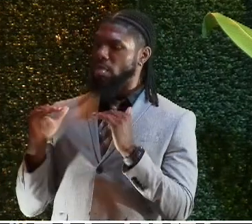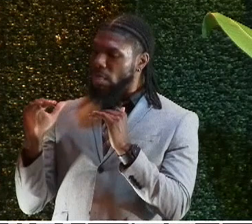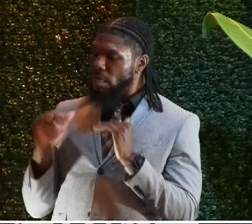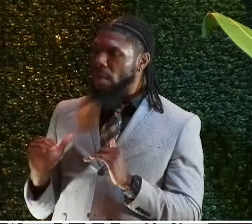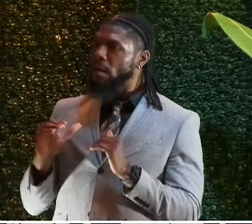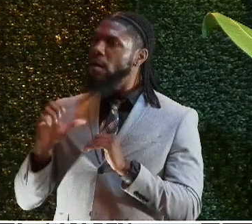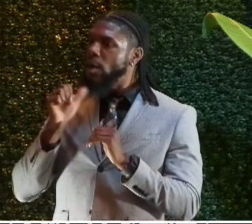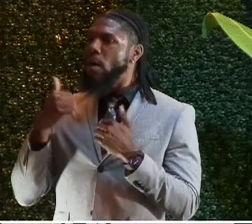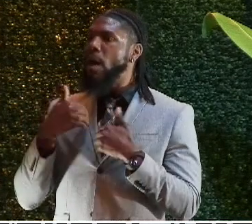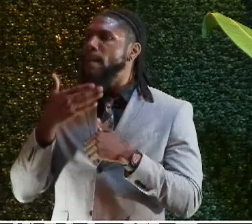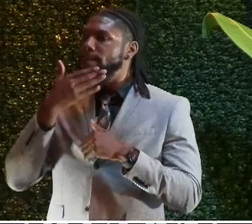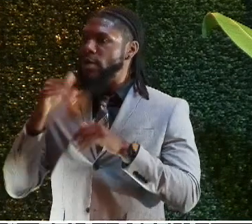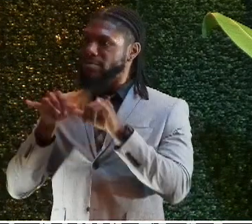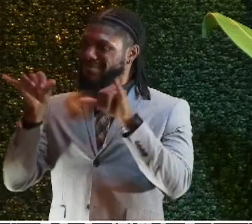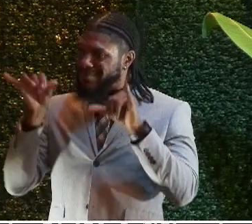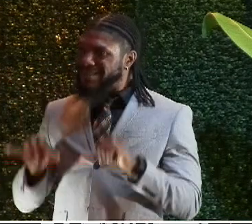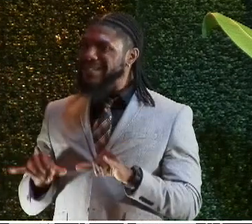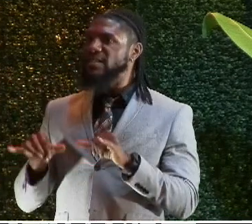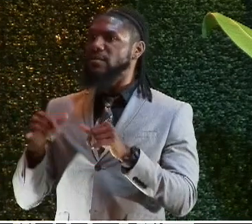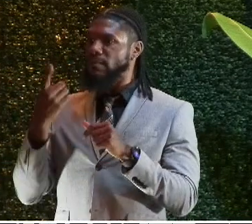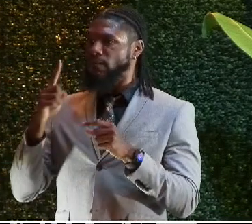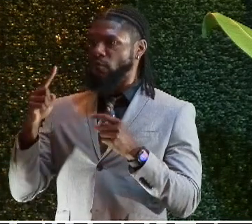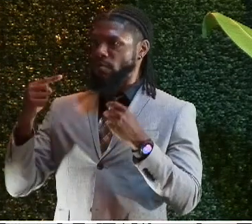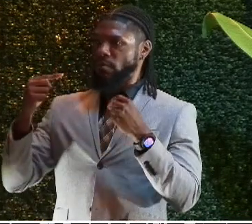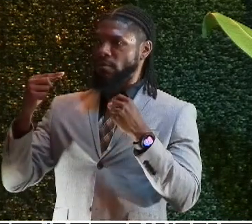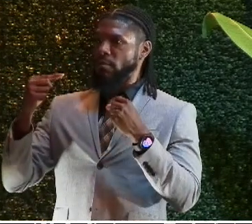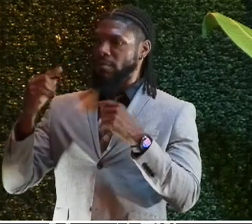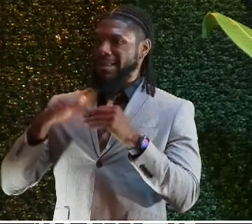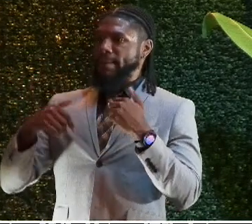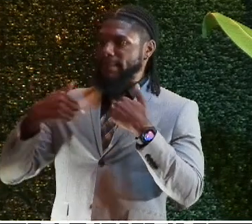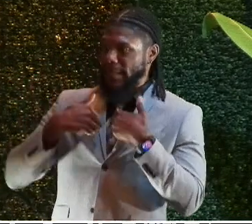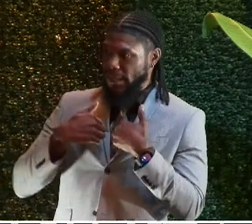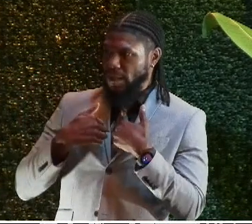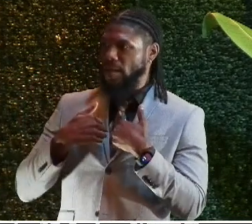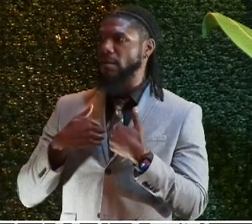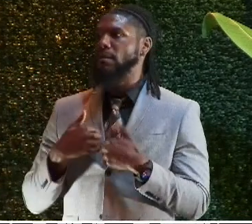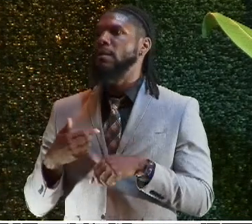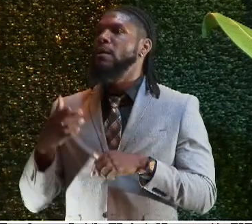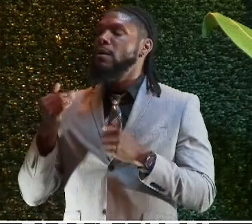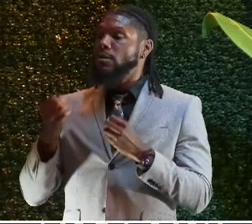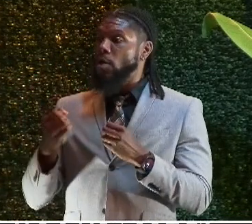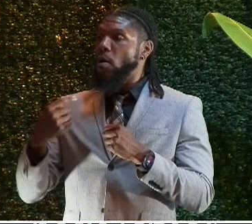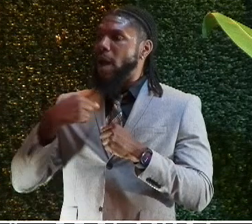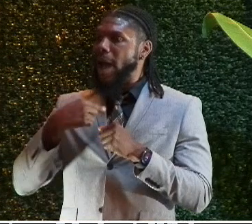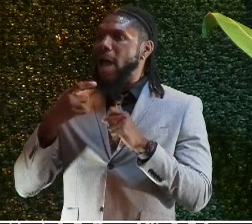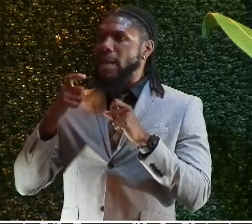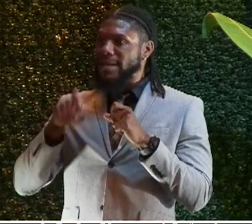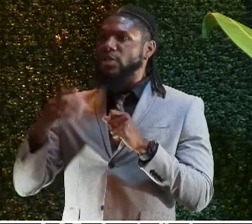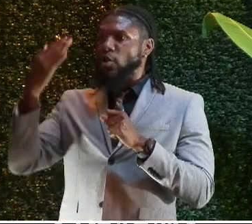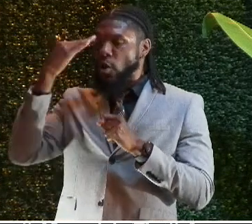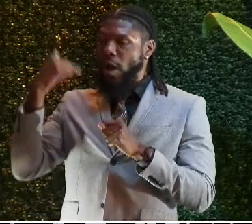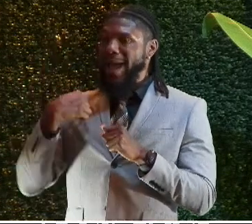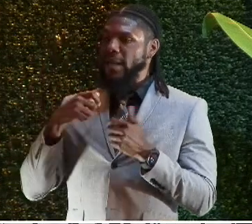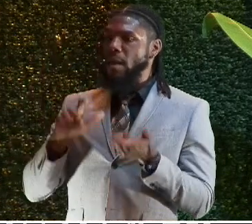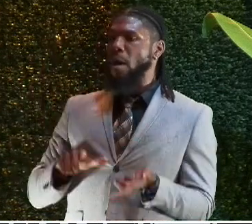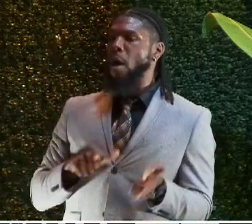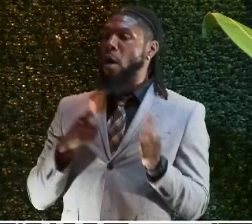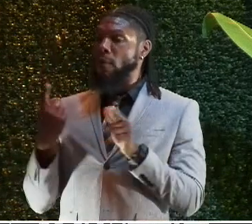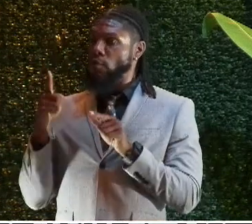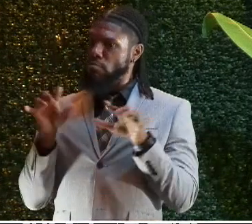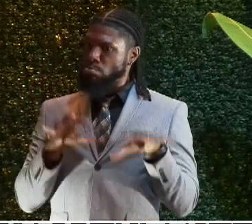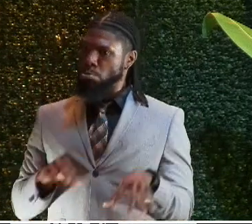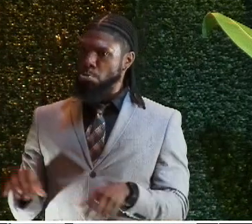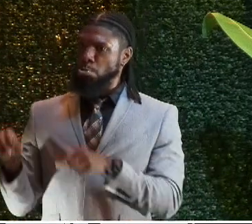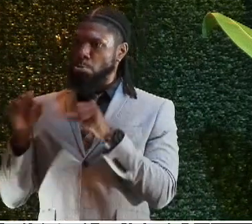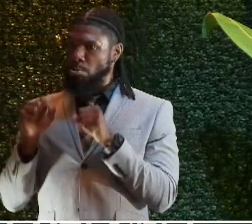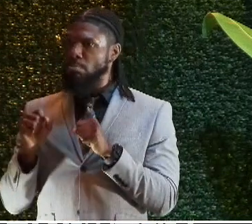I need to know that I can hand you the wheel. And this was a metaphorical situation. But I say this